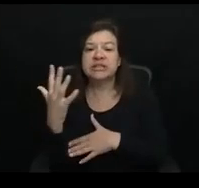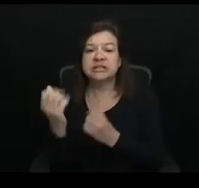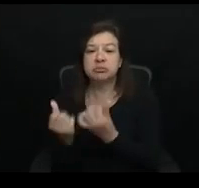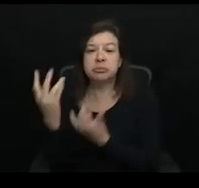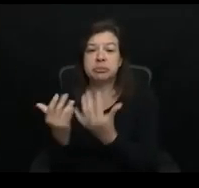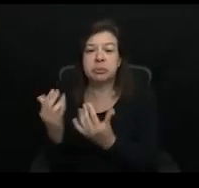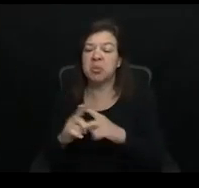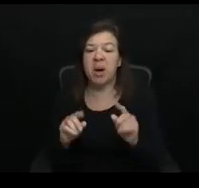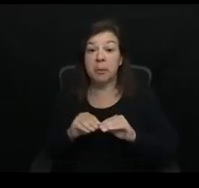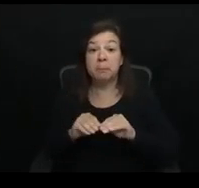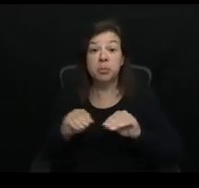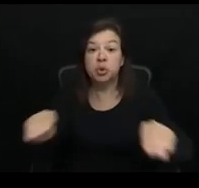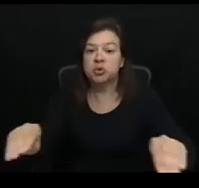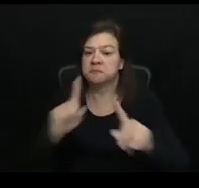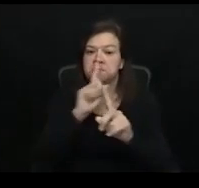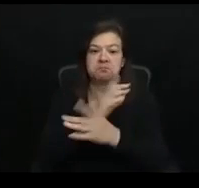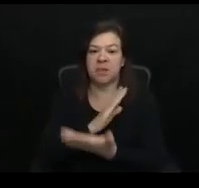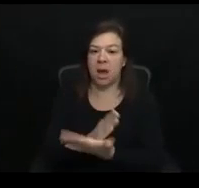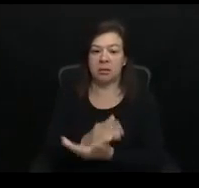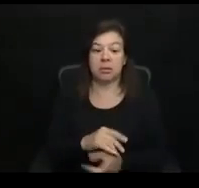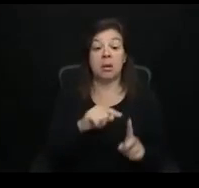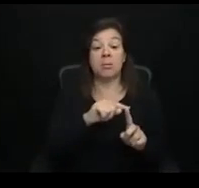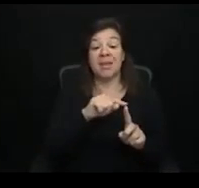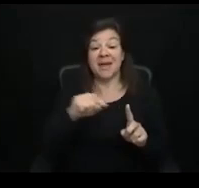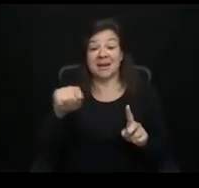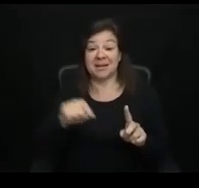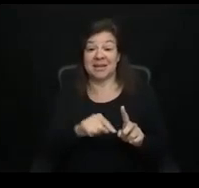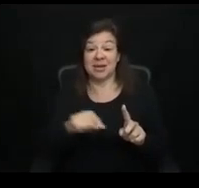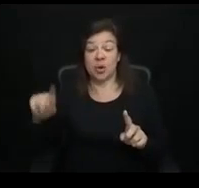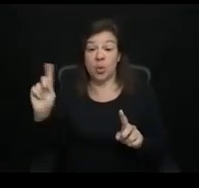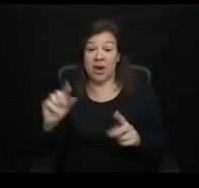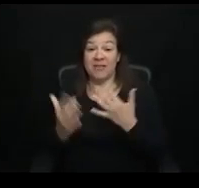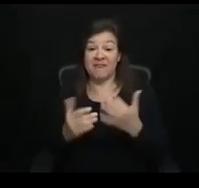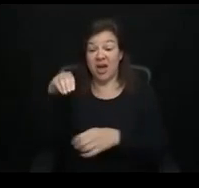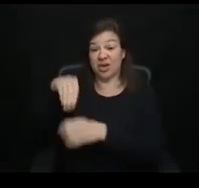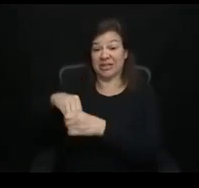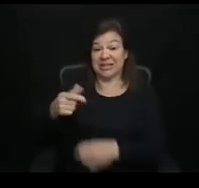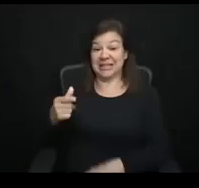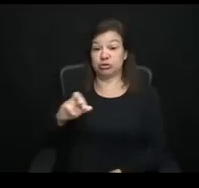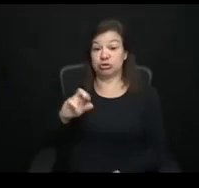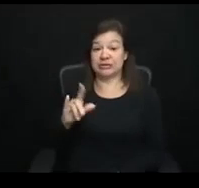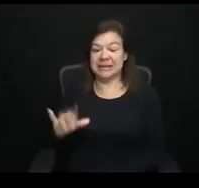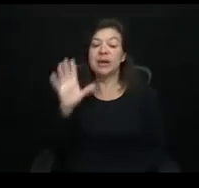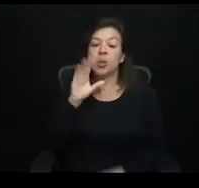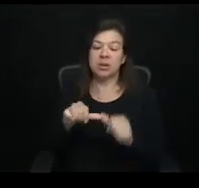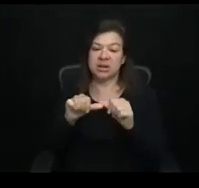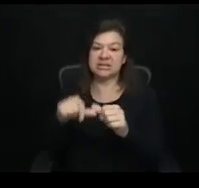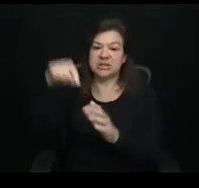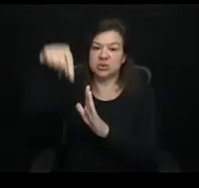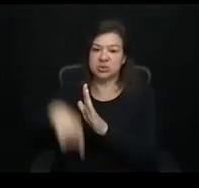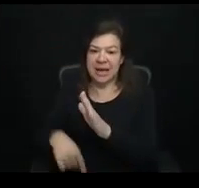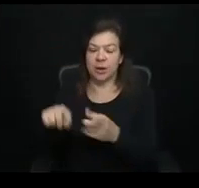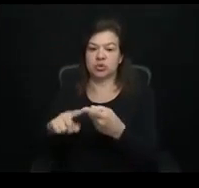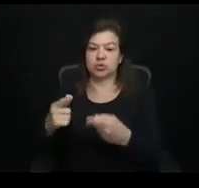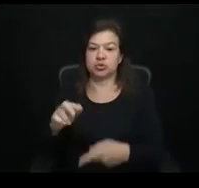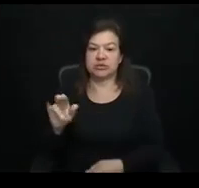we've done up in here, where the fire slops over into Grizzly, it'll continue to drop down into Grizzly more than likely.